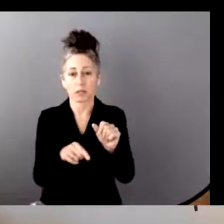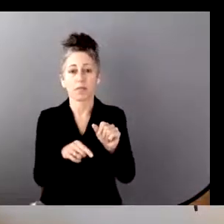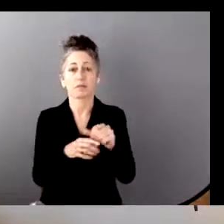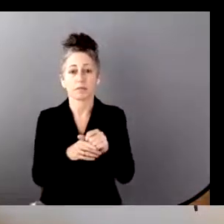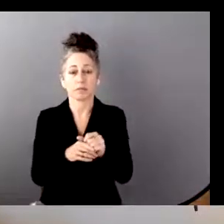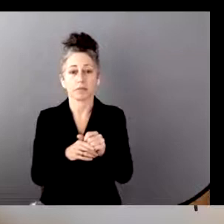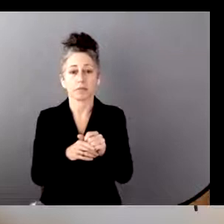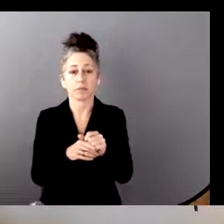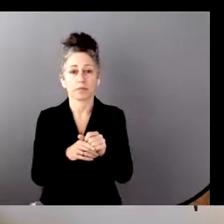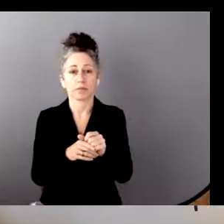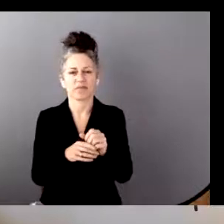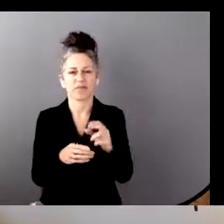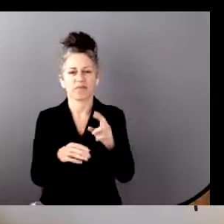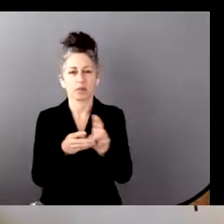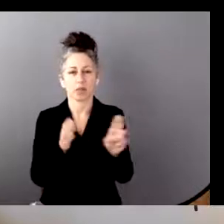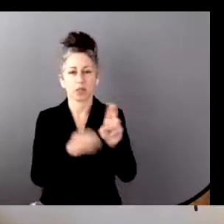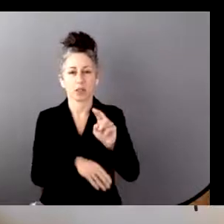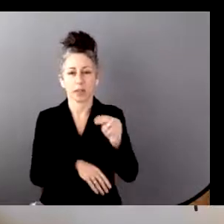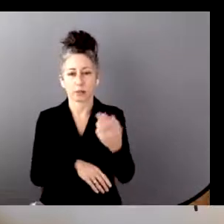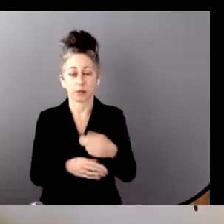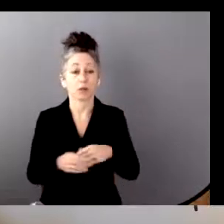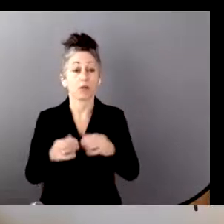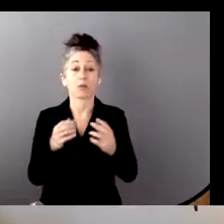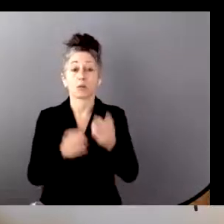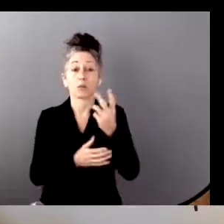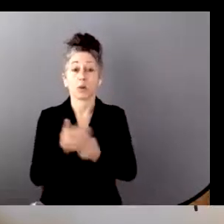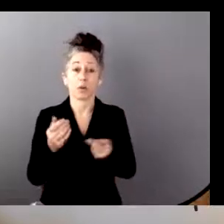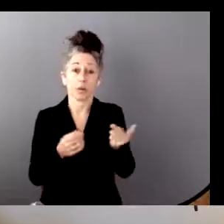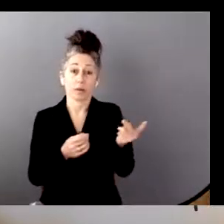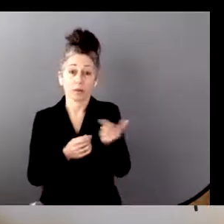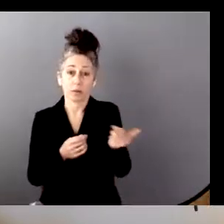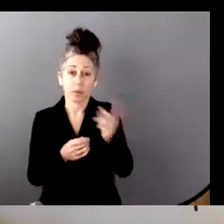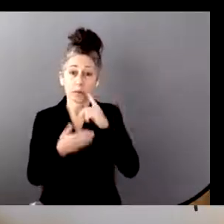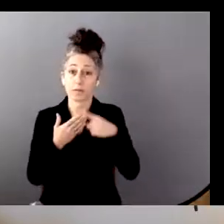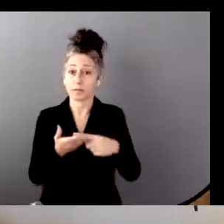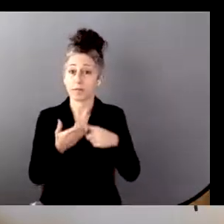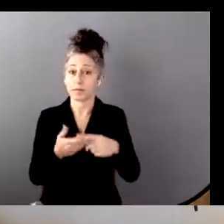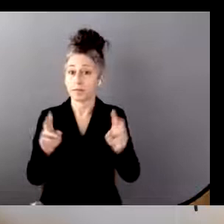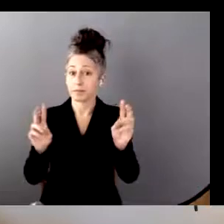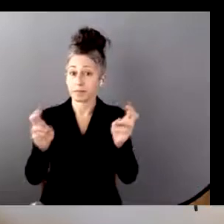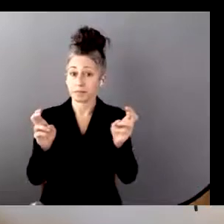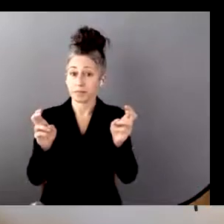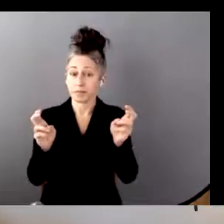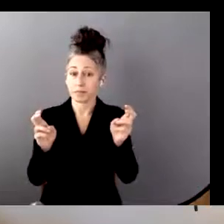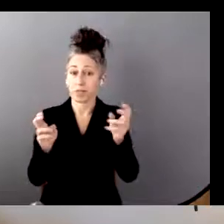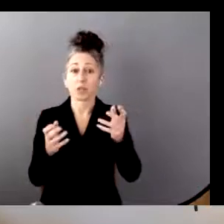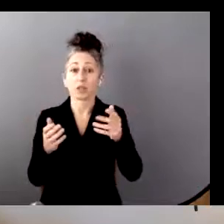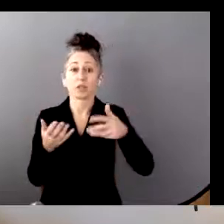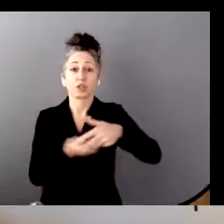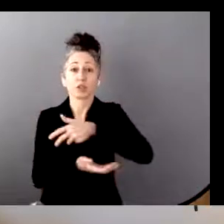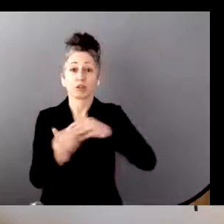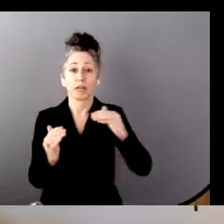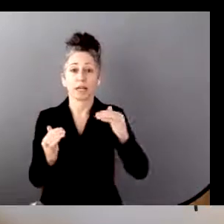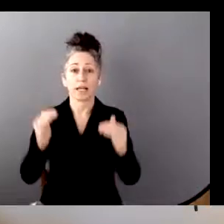University of New Hampshire. They both will be discussing social inequities